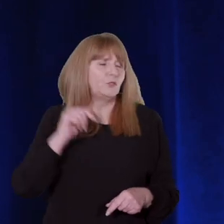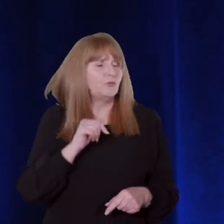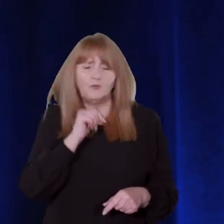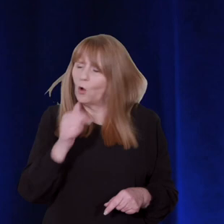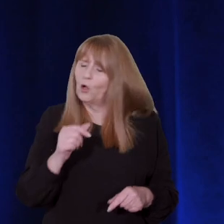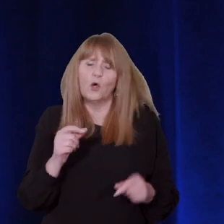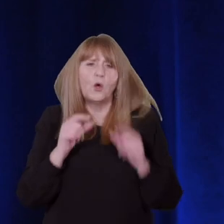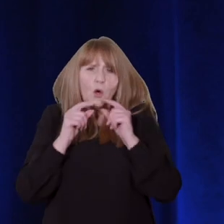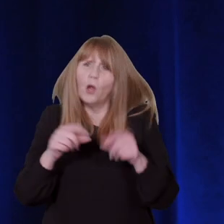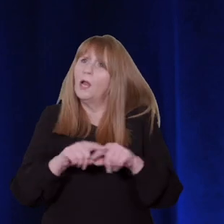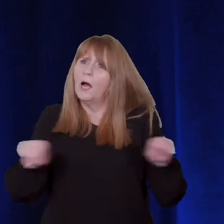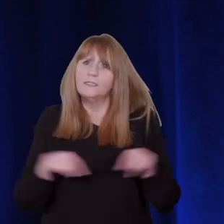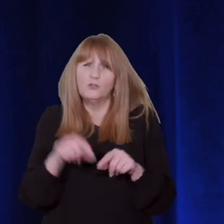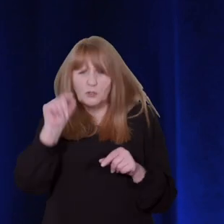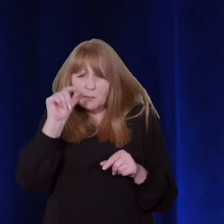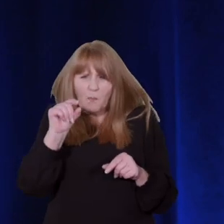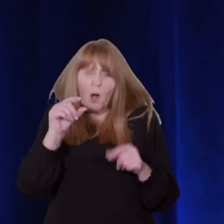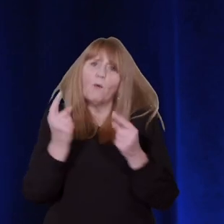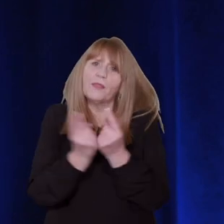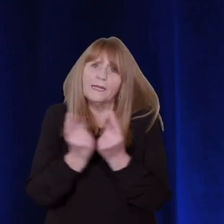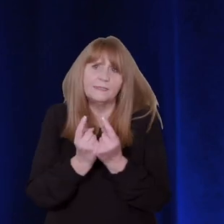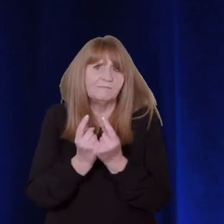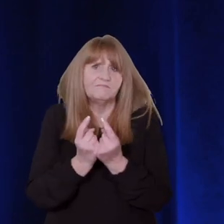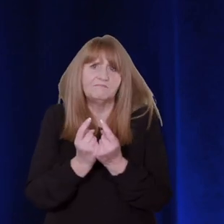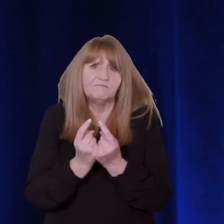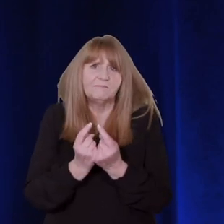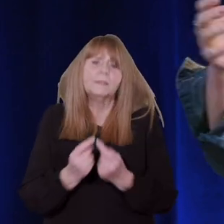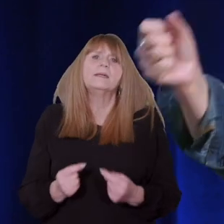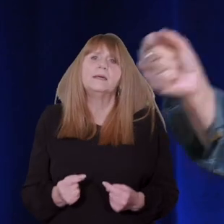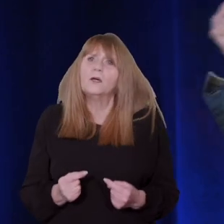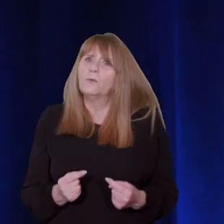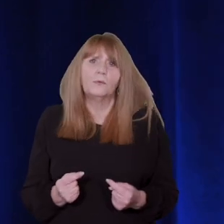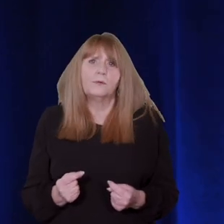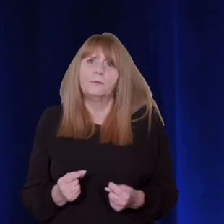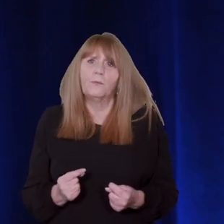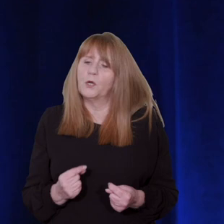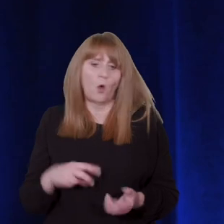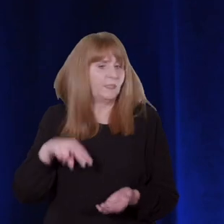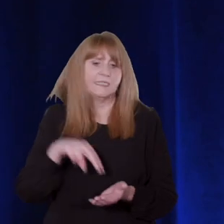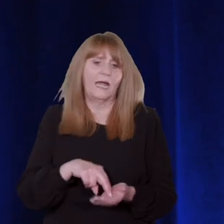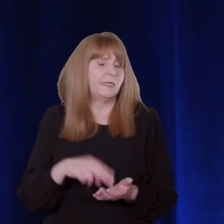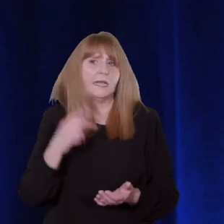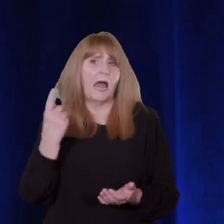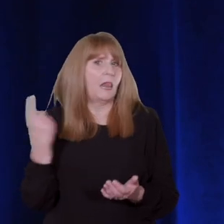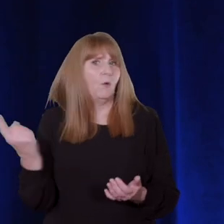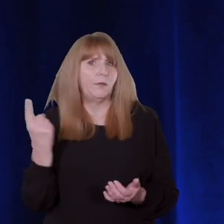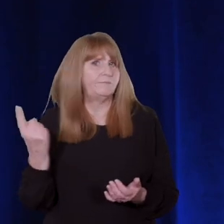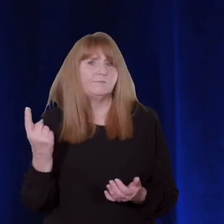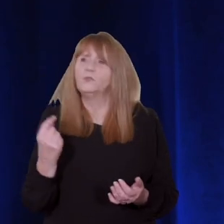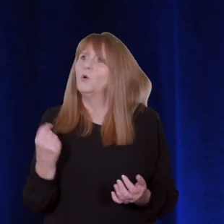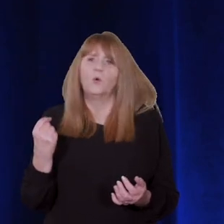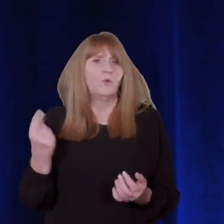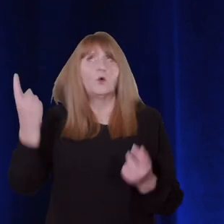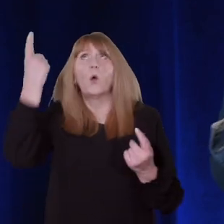to insignificant things, but he will not leave us standing there alone. We have to live this life with him. Maybe you're sensing a